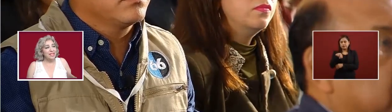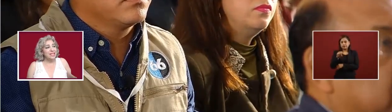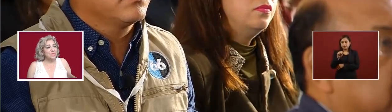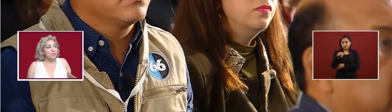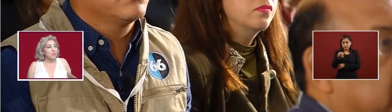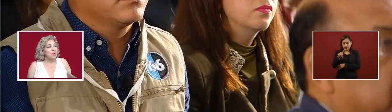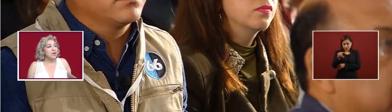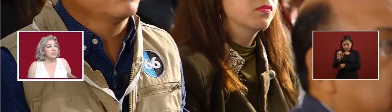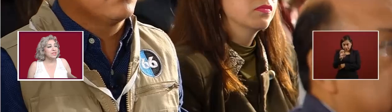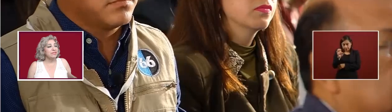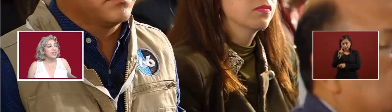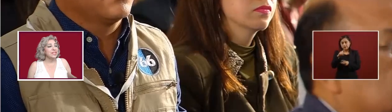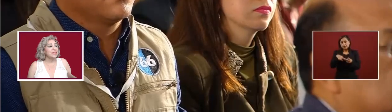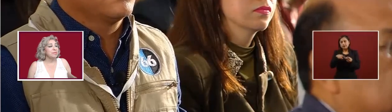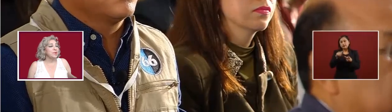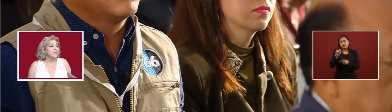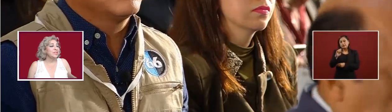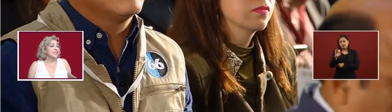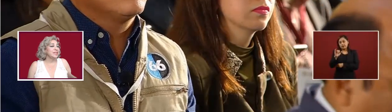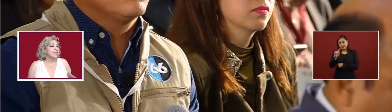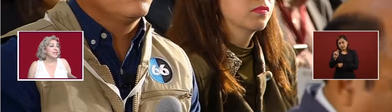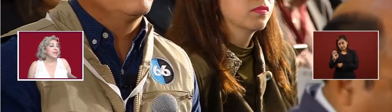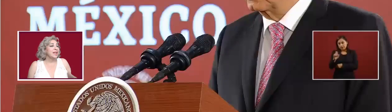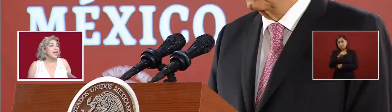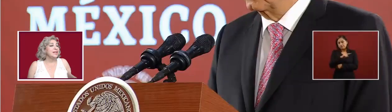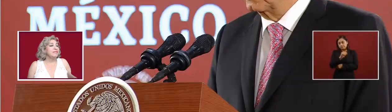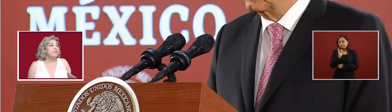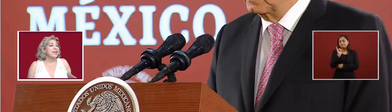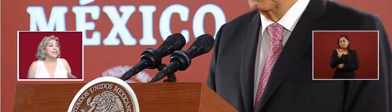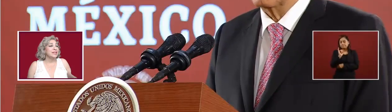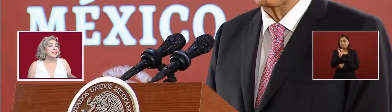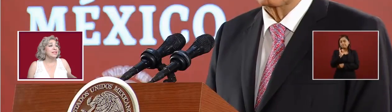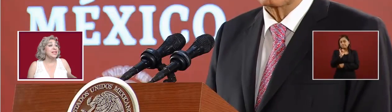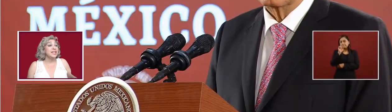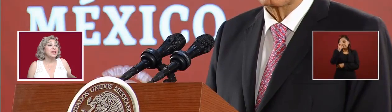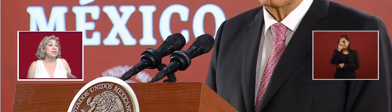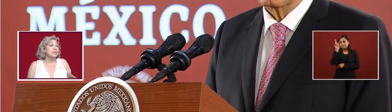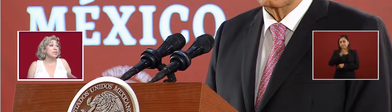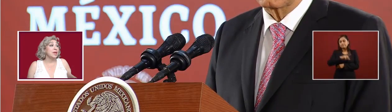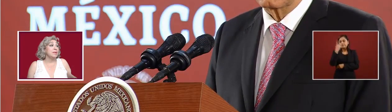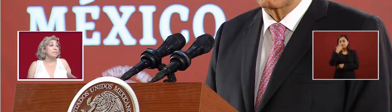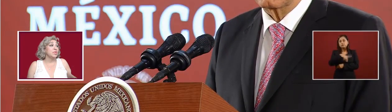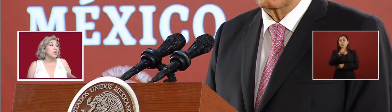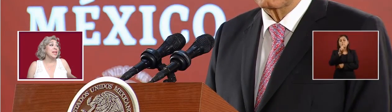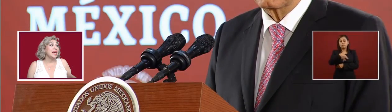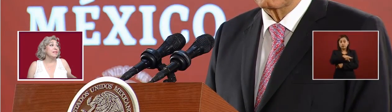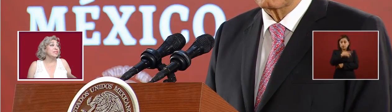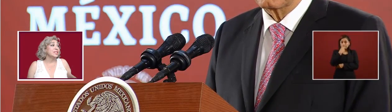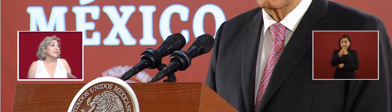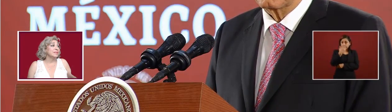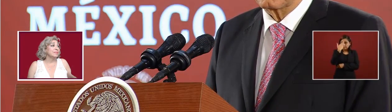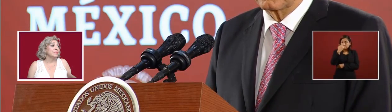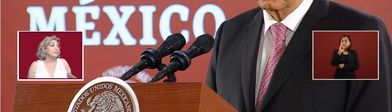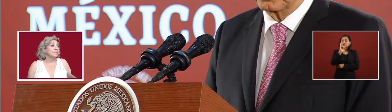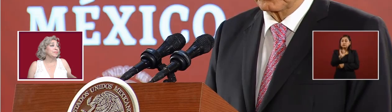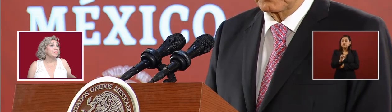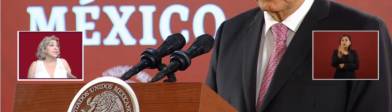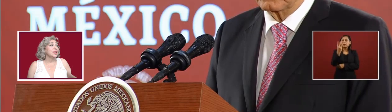that's where it was affected the most. And in fact, they did lose three lives,